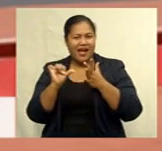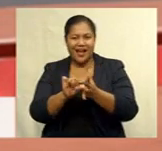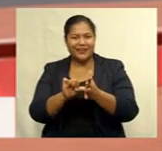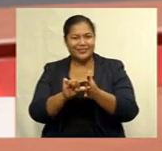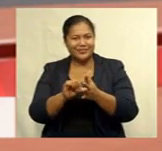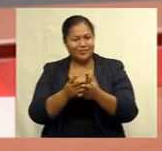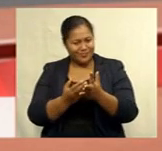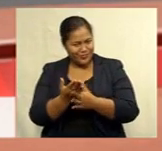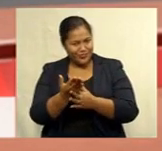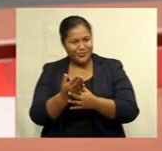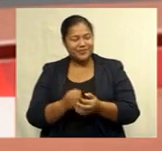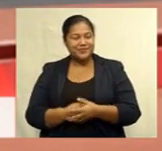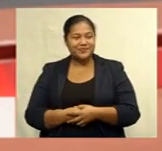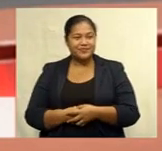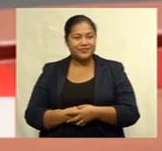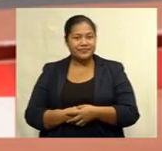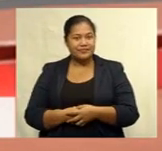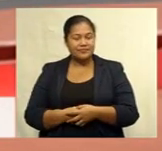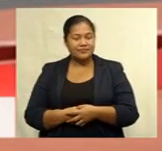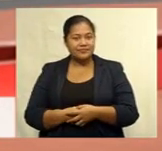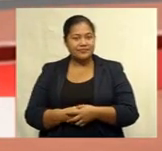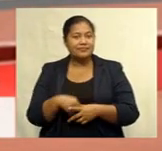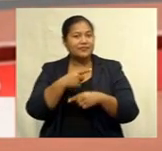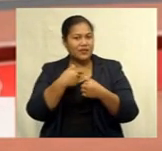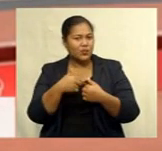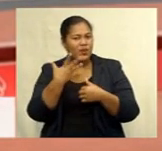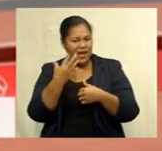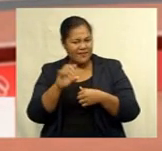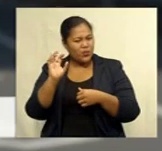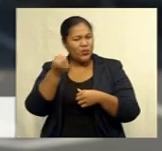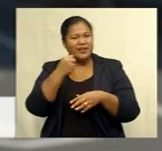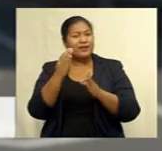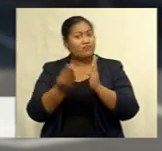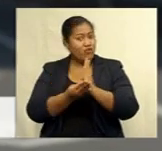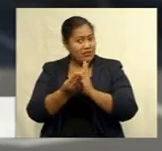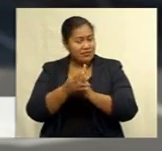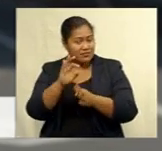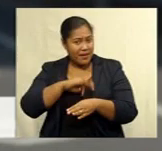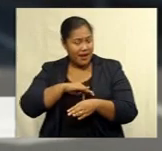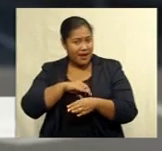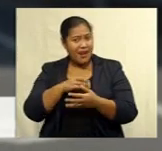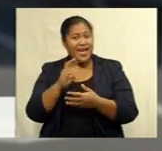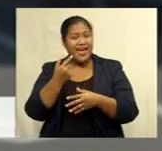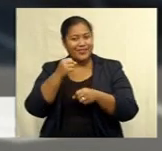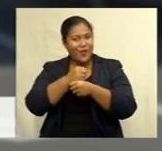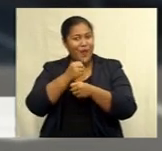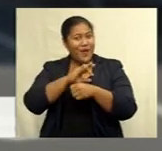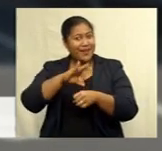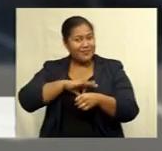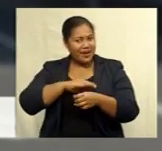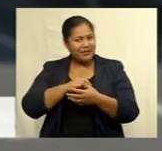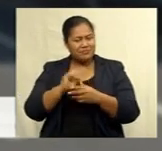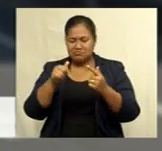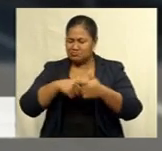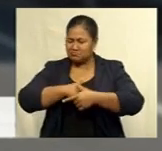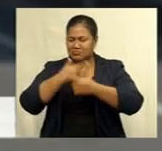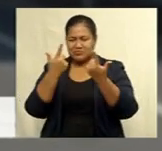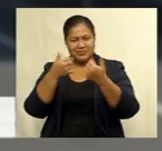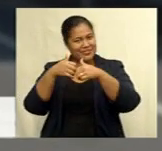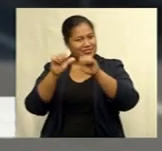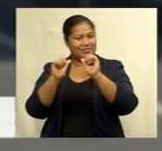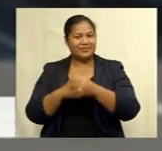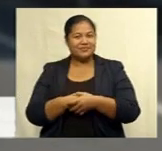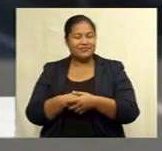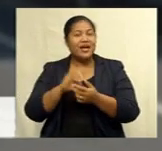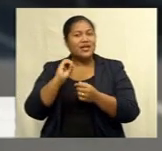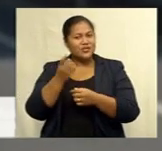way. We did win a bronze medal and a gold medal, which is a huge achievement, and I think that